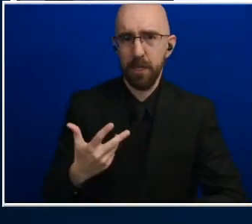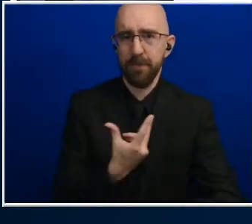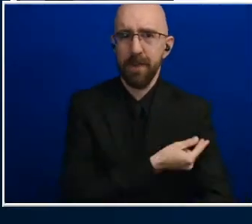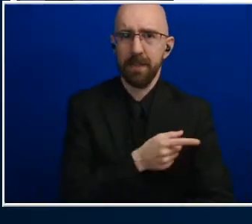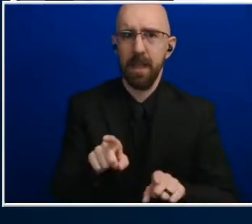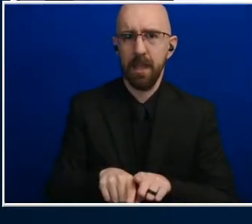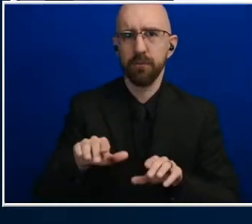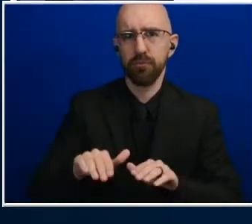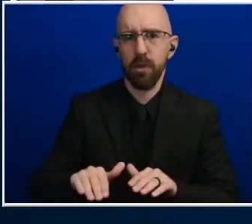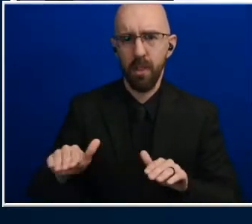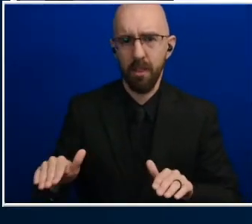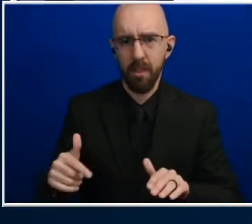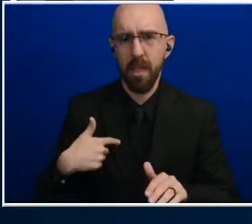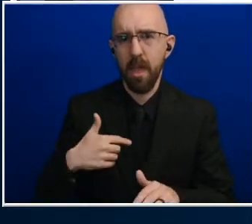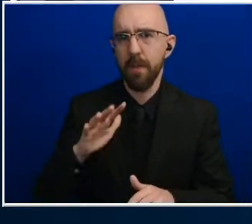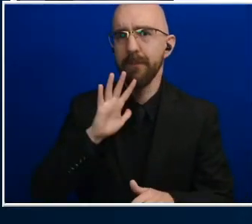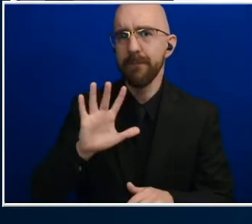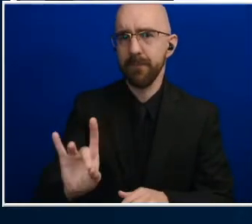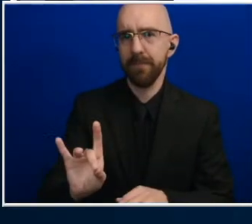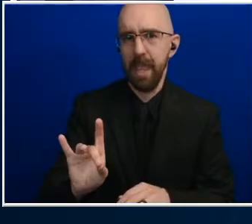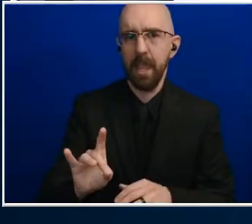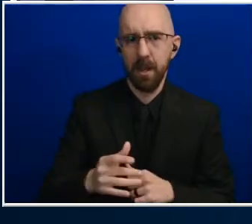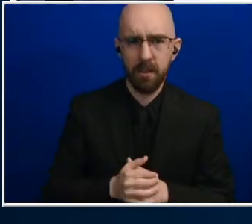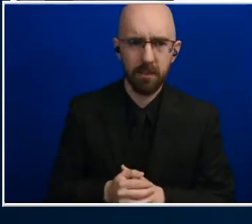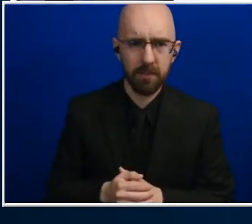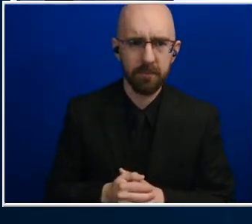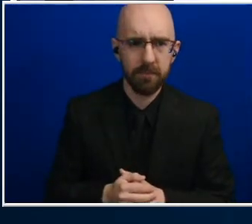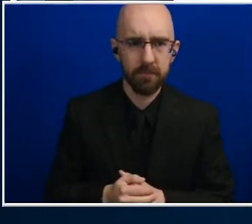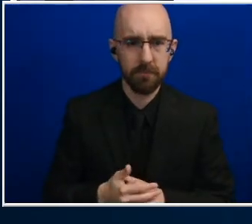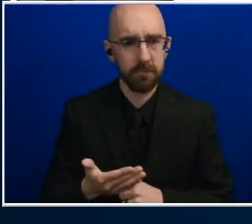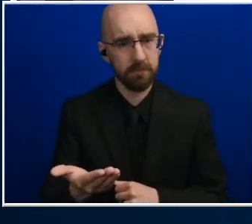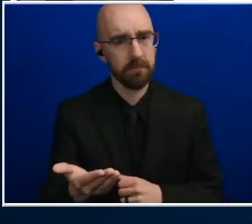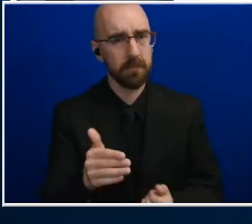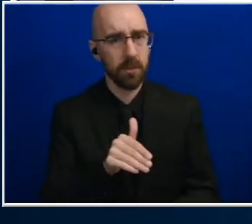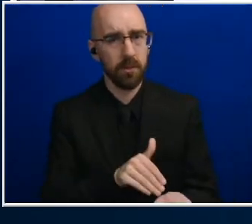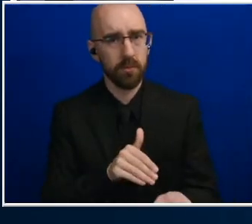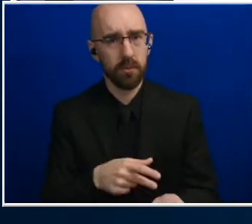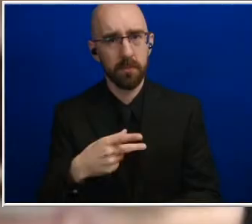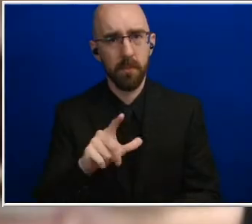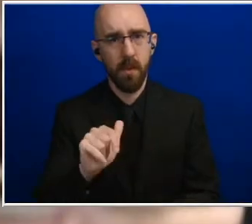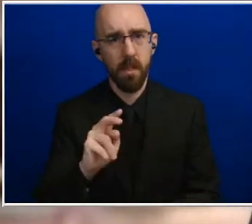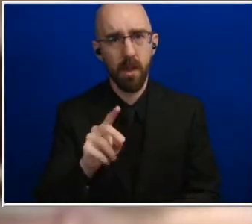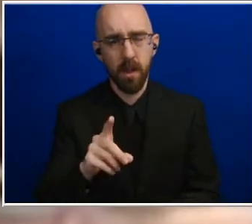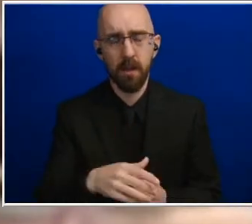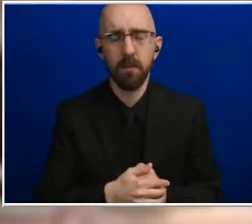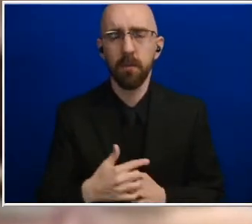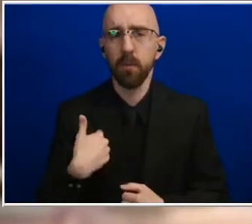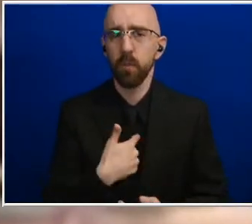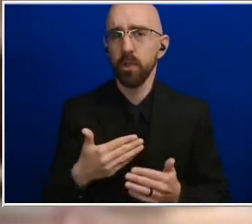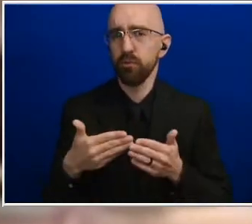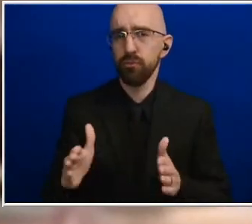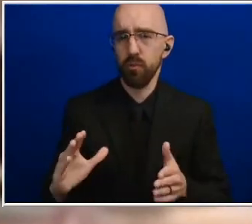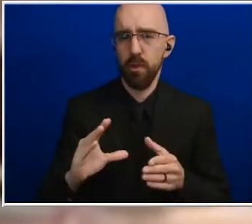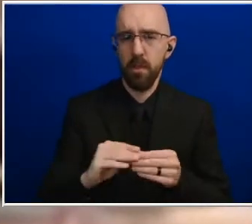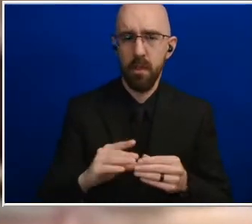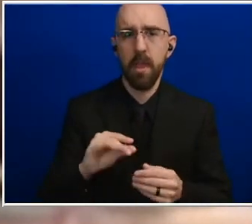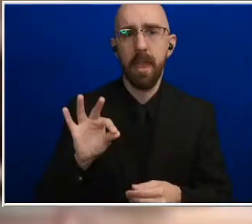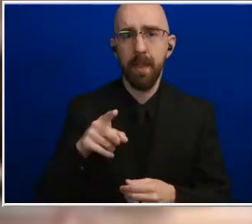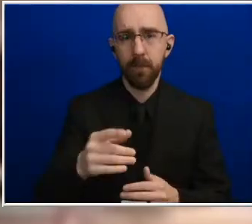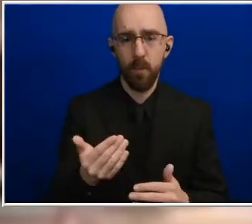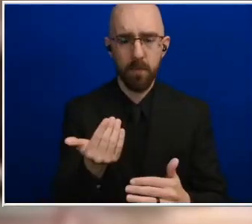I'm 58 years old. Dr. Poland. Well, here's what we would generally say. If you were